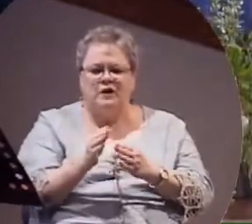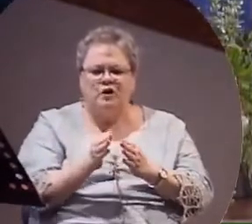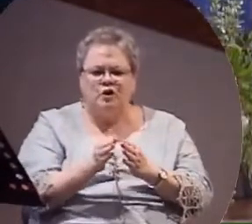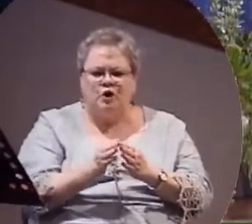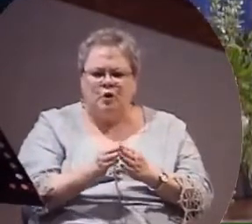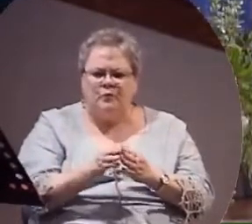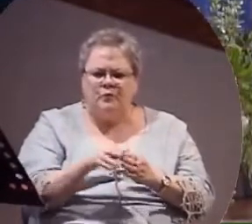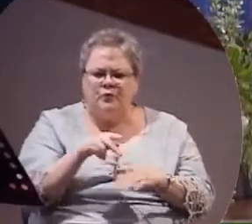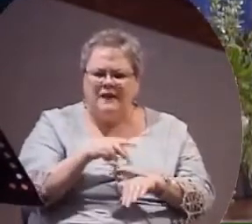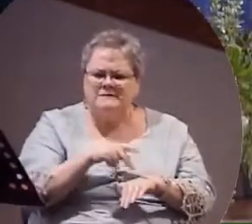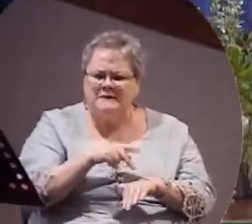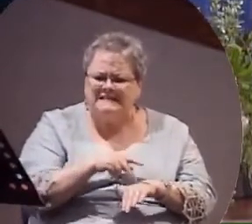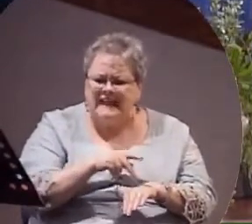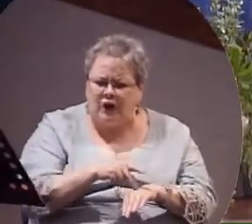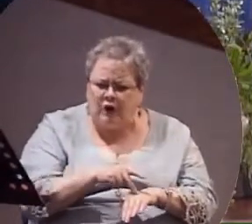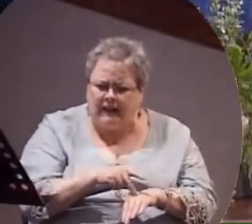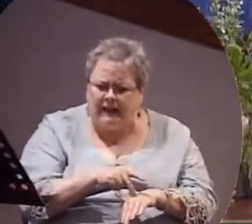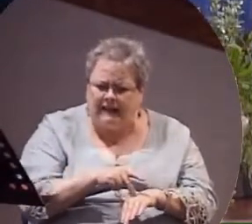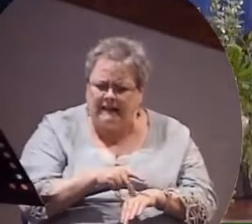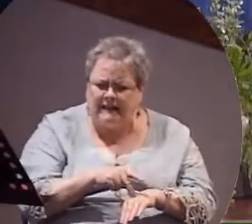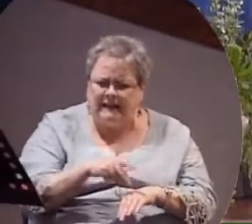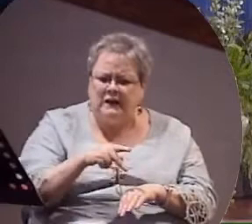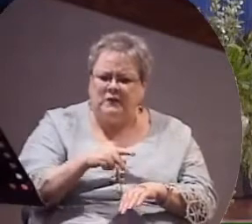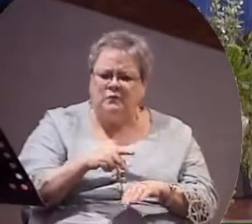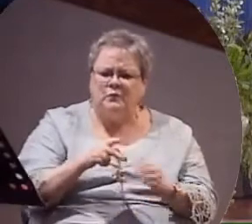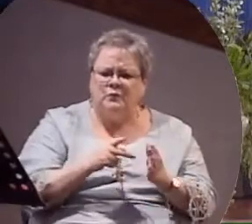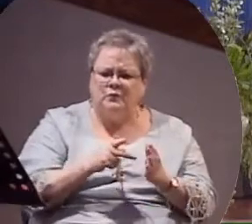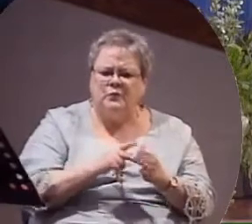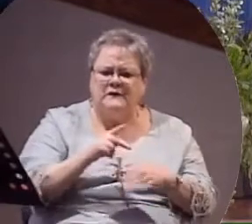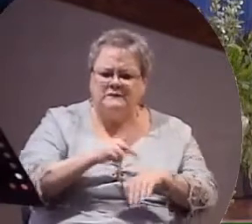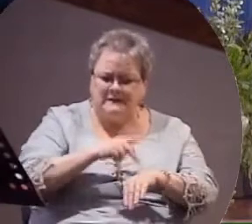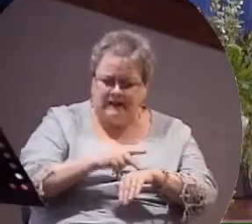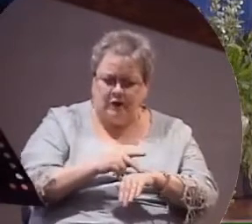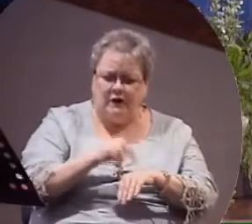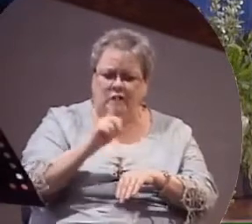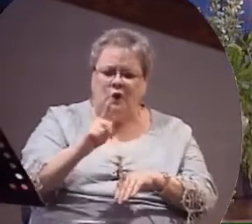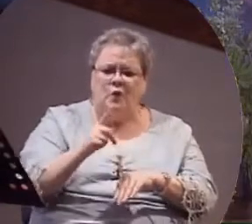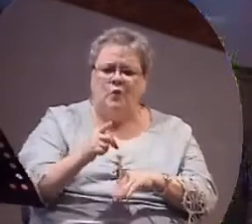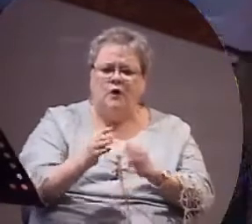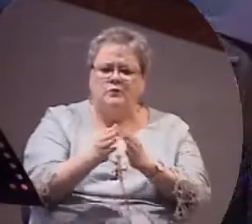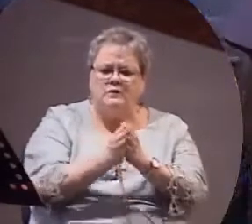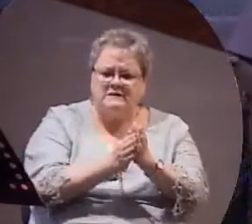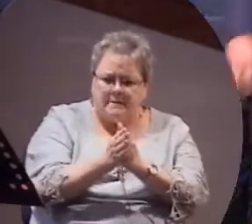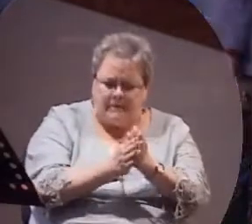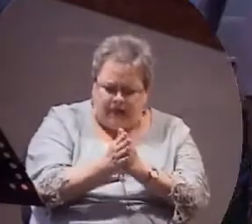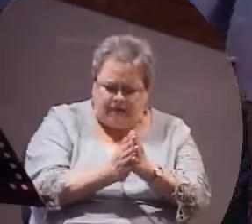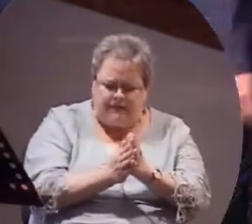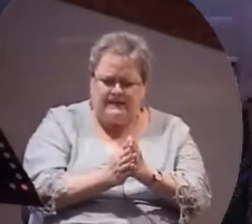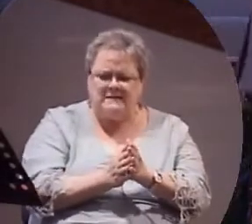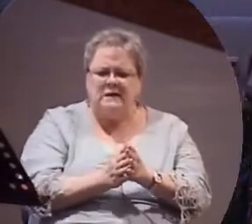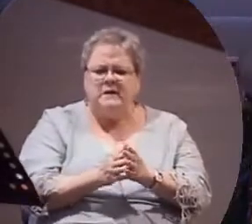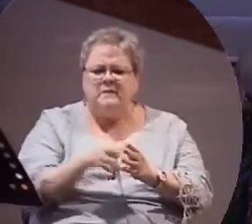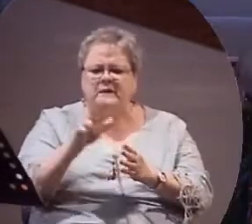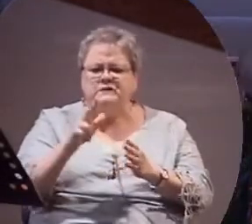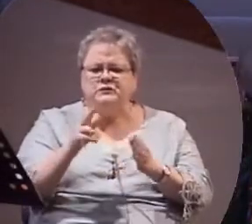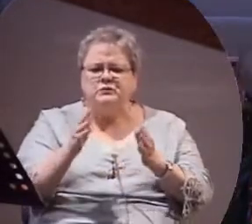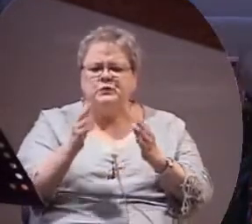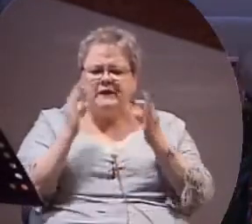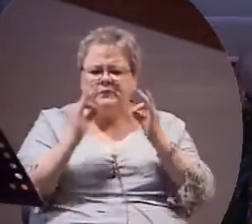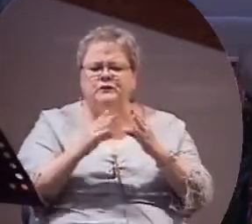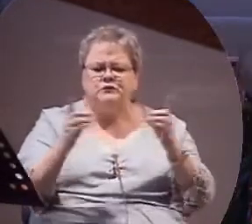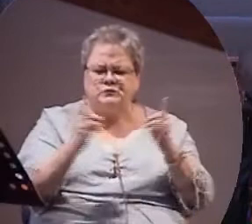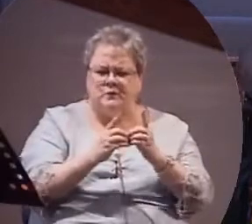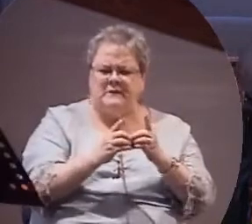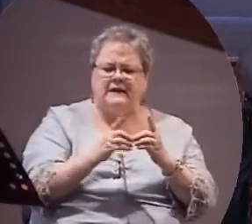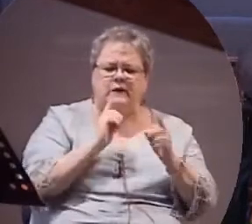was a Pentecostal, and one was a Baptist preacher. And they met at a restaurant, and they were eating breakfast, just talking about how things went at church yesterday. And somehow or